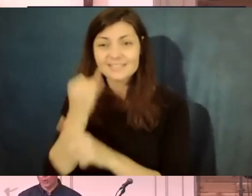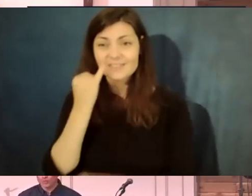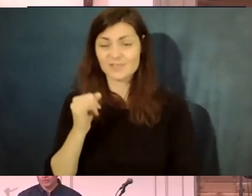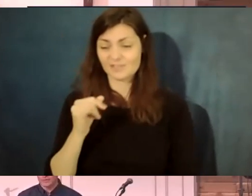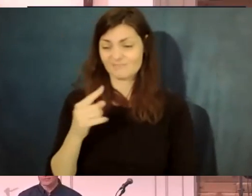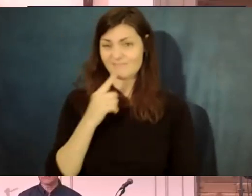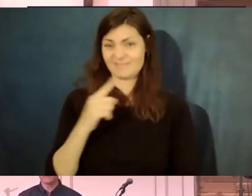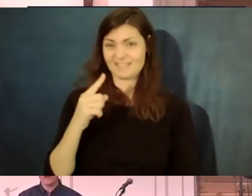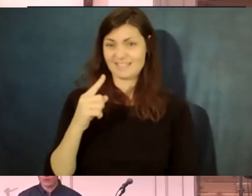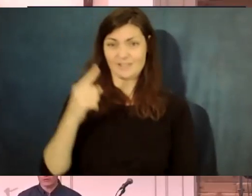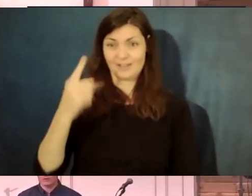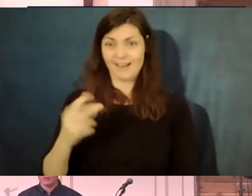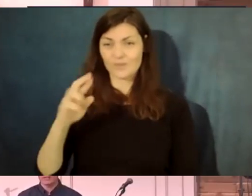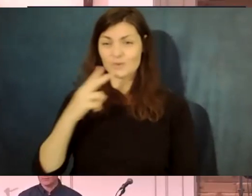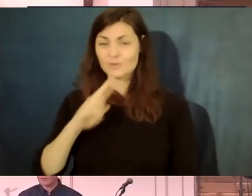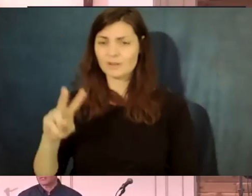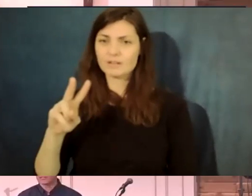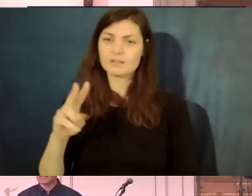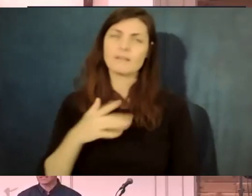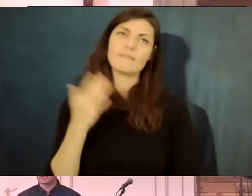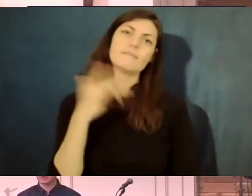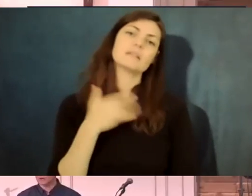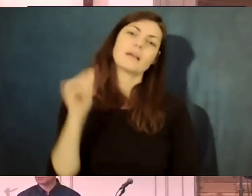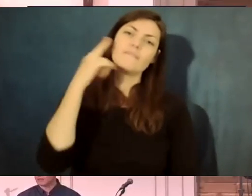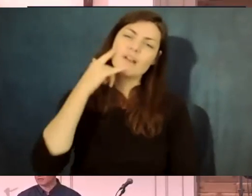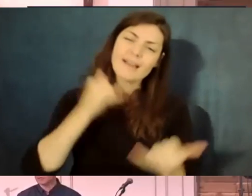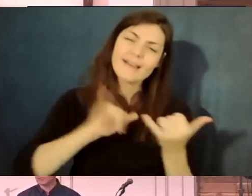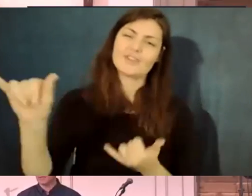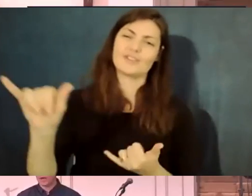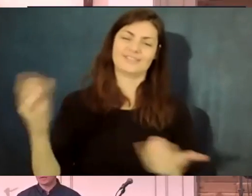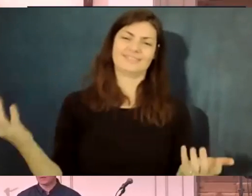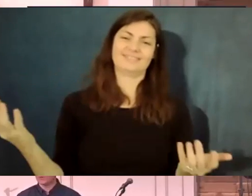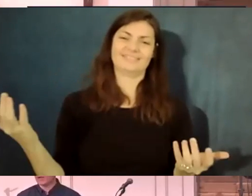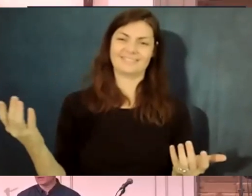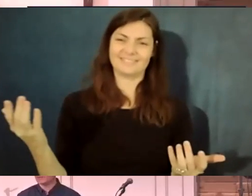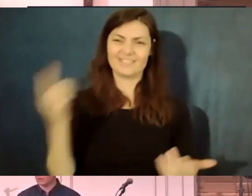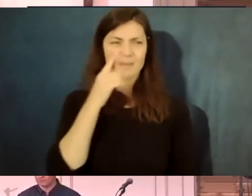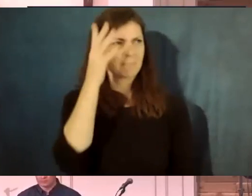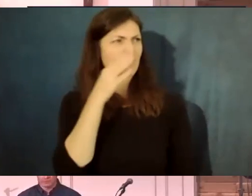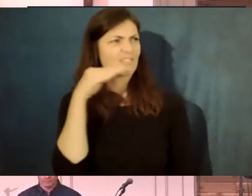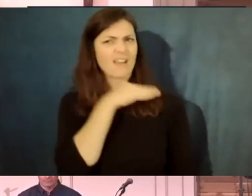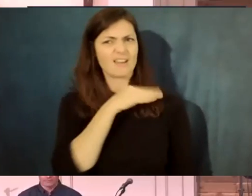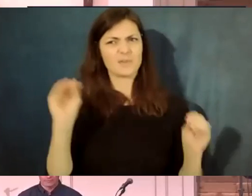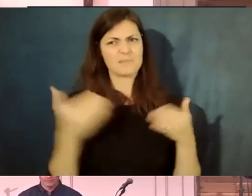old is forever, and some of us need to grow spiritually beyond being a 1.5 year old.